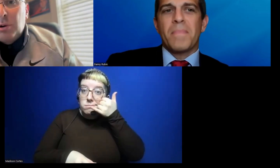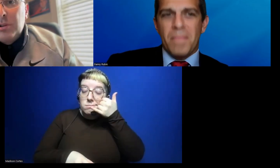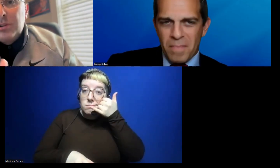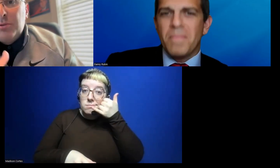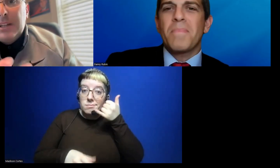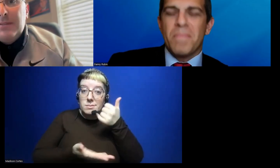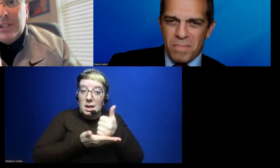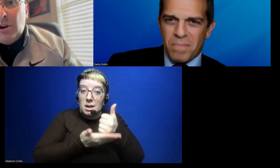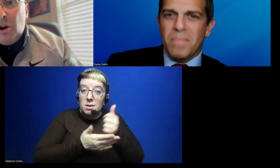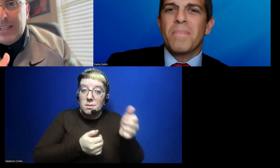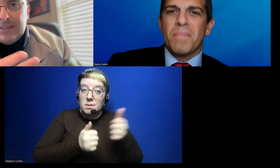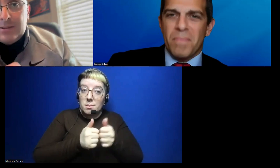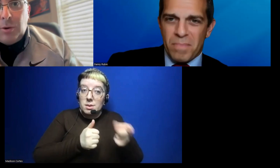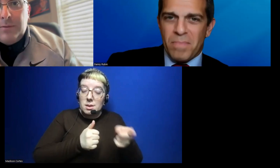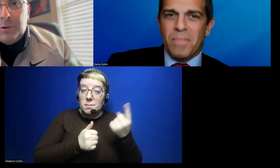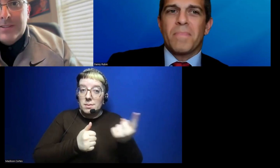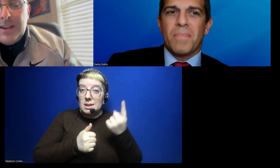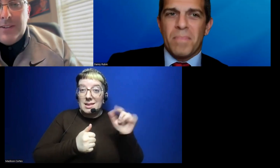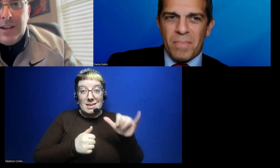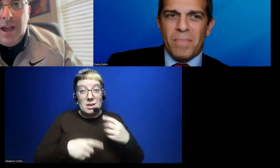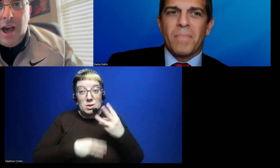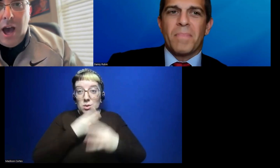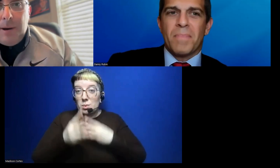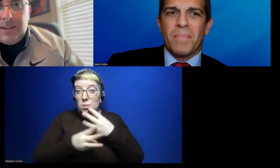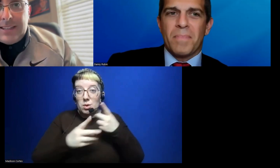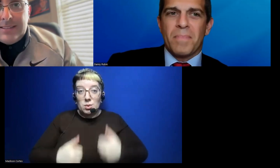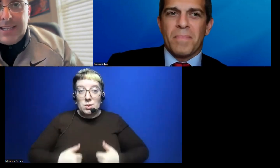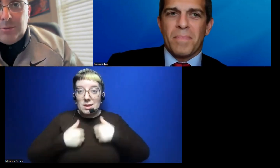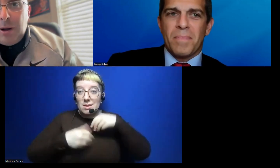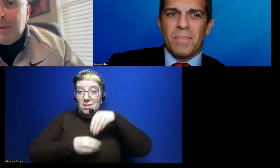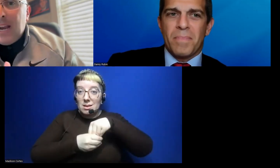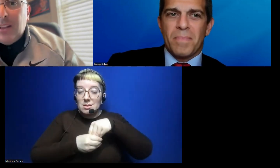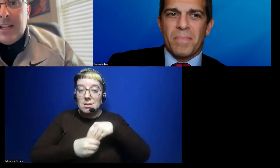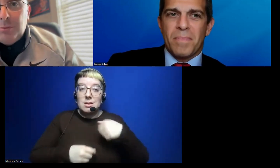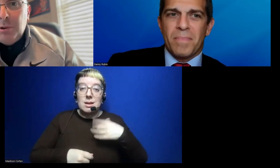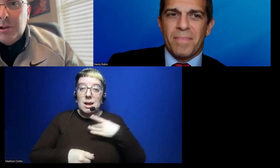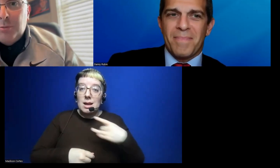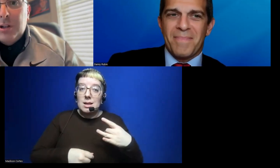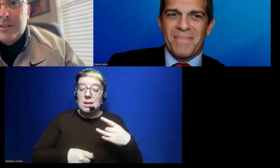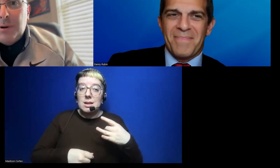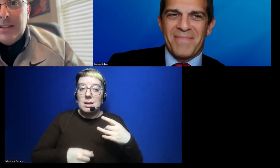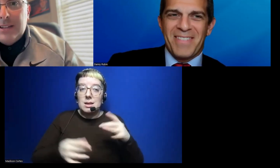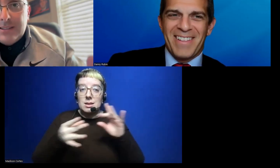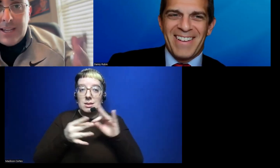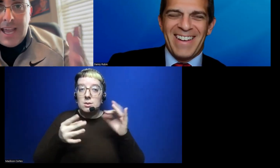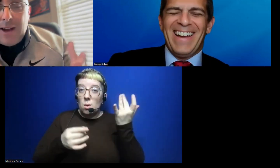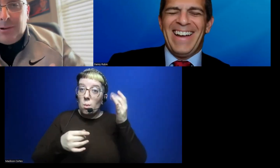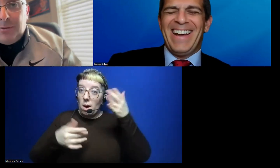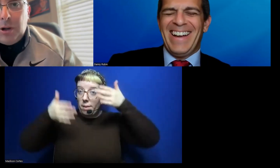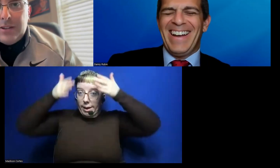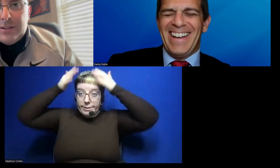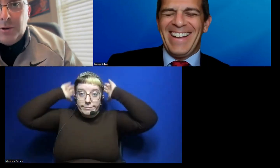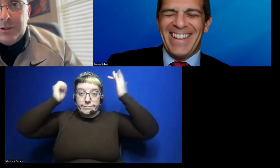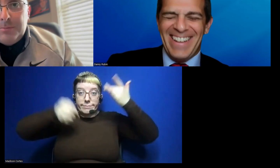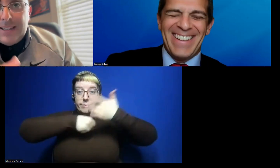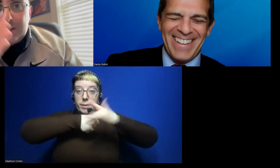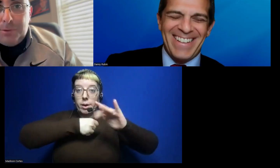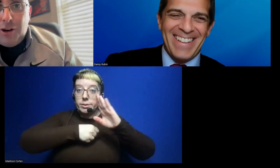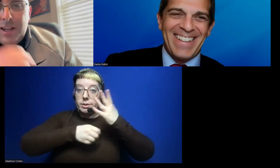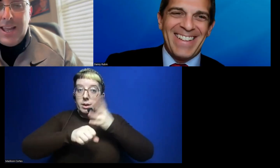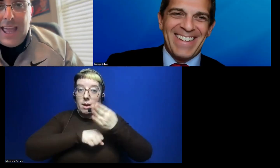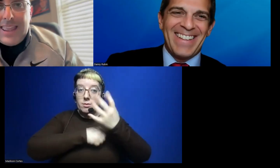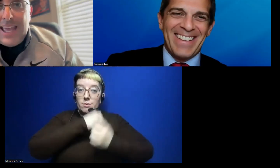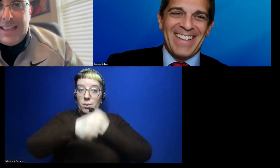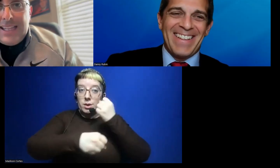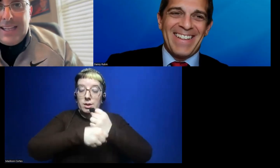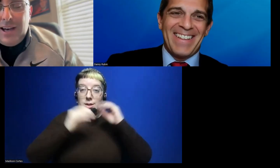That's the world you live in. You're on this 24/7. I'd like to say it's why my hairline works the way it does after 4 years of coaching